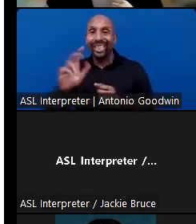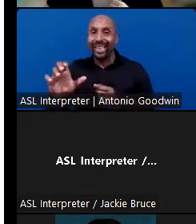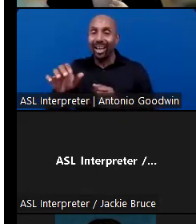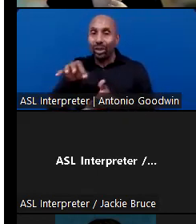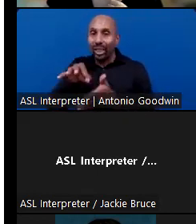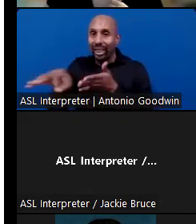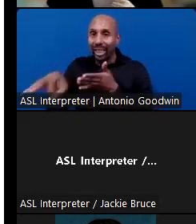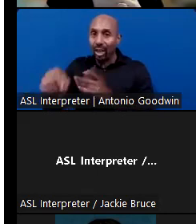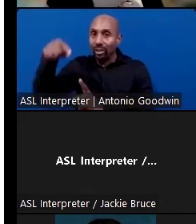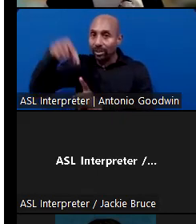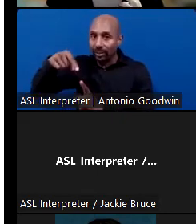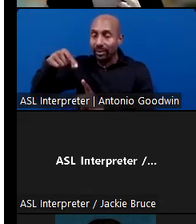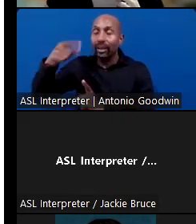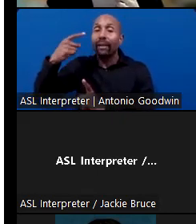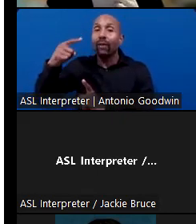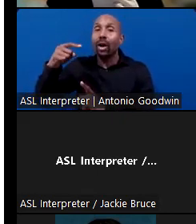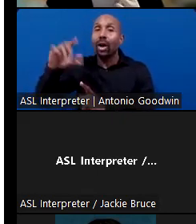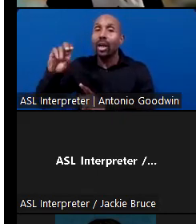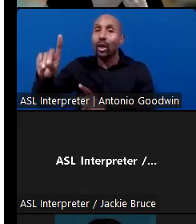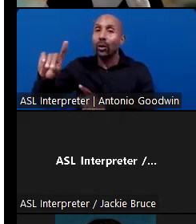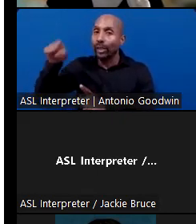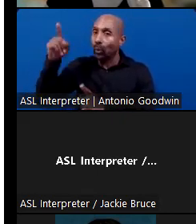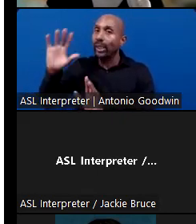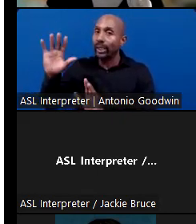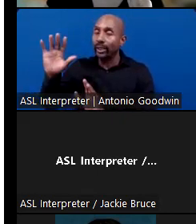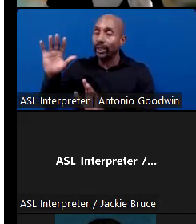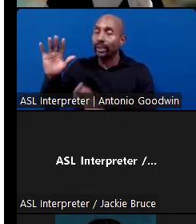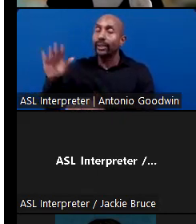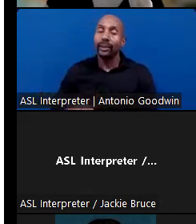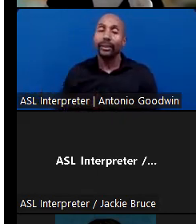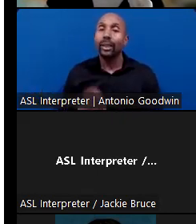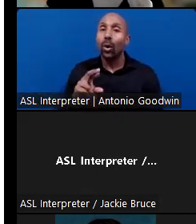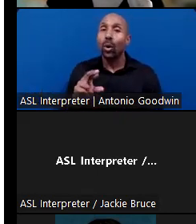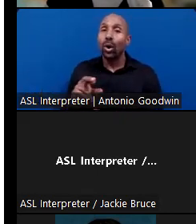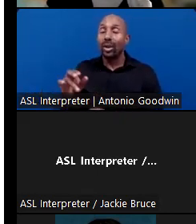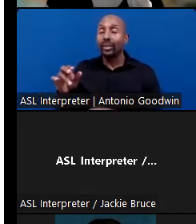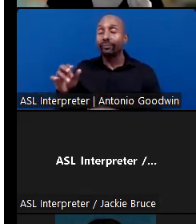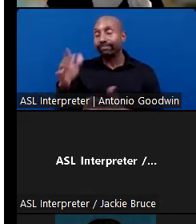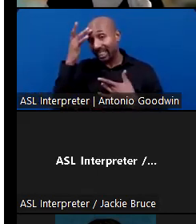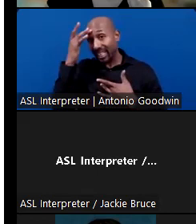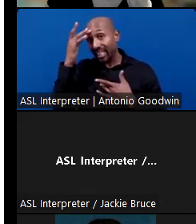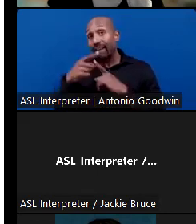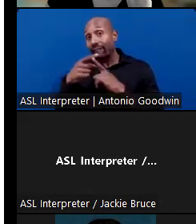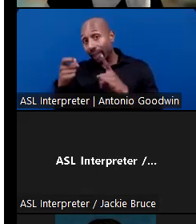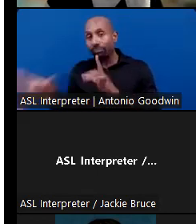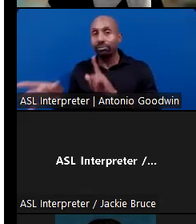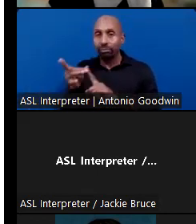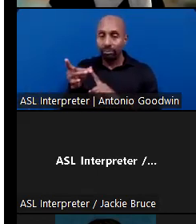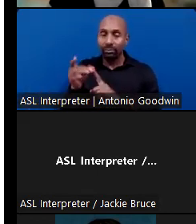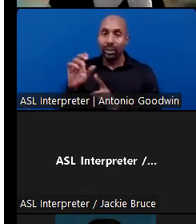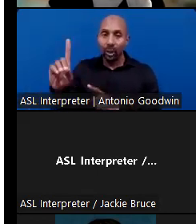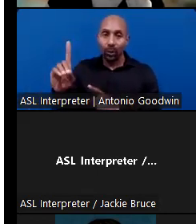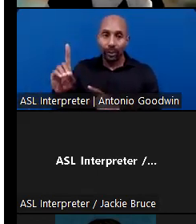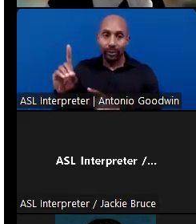illnesses due to COVID. The majority of those hospitalizations are folks 65 and